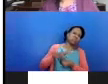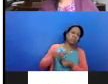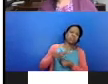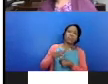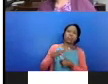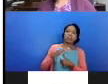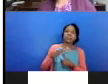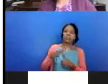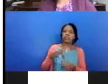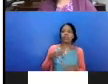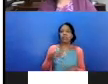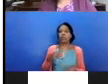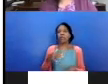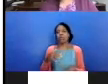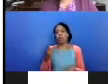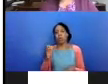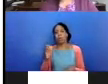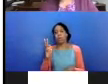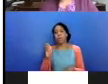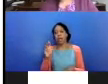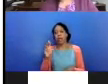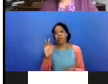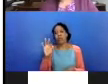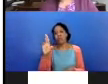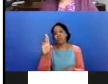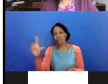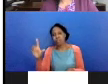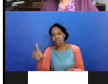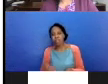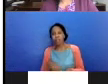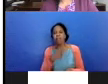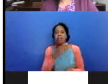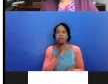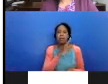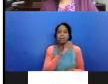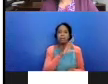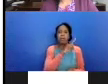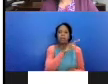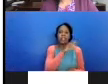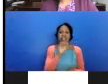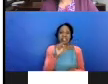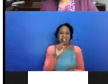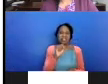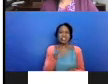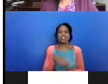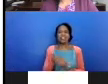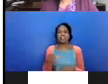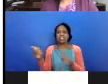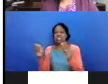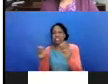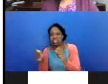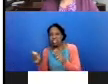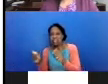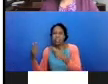for his choices at the same time. And so again, we thought we had to choose between those to actually hold the